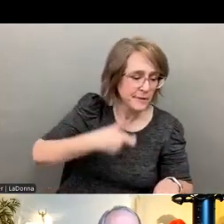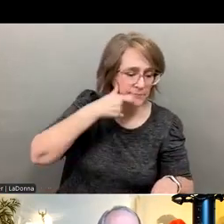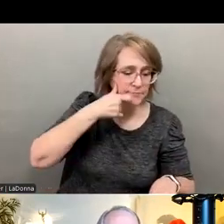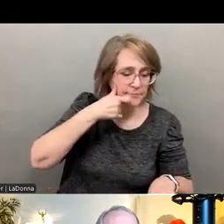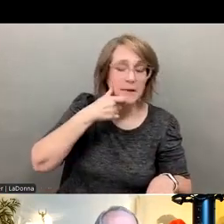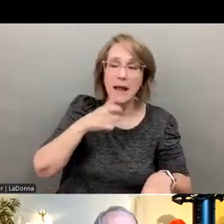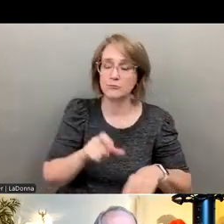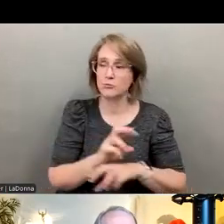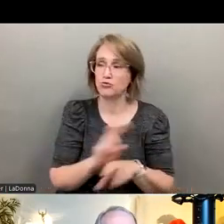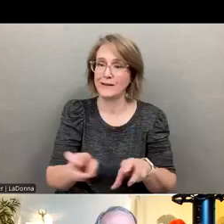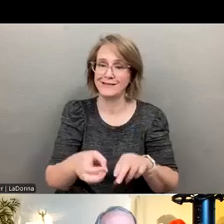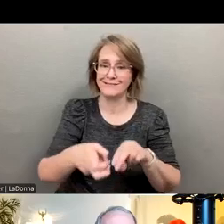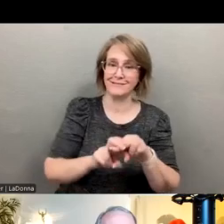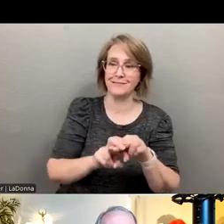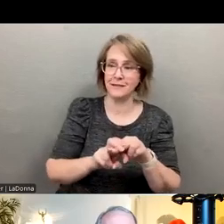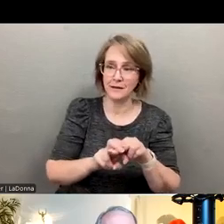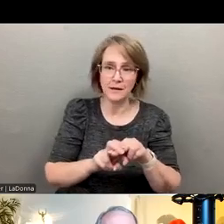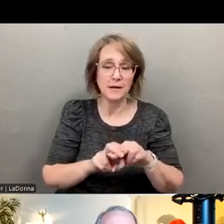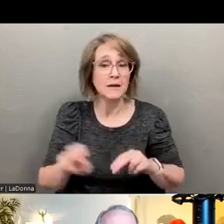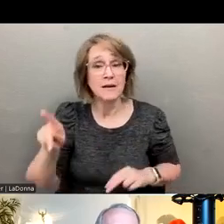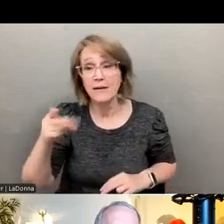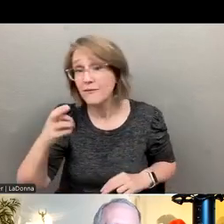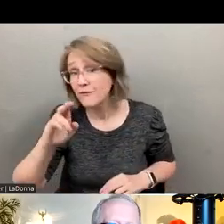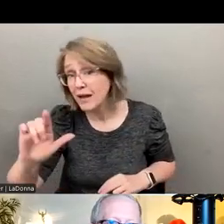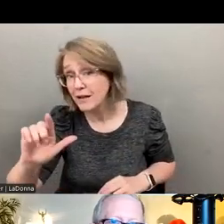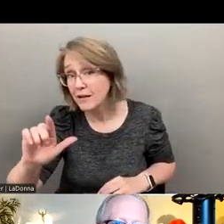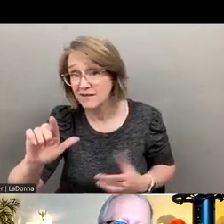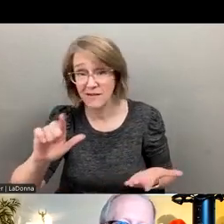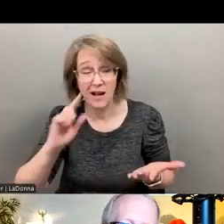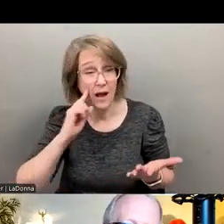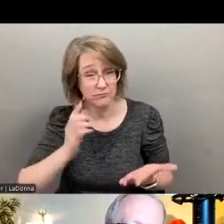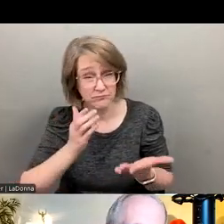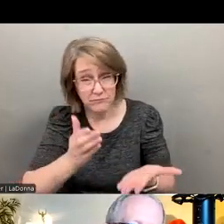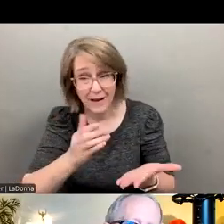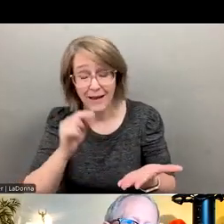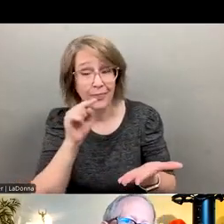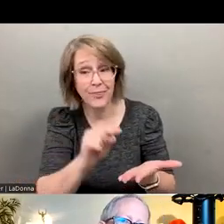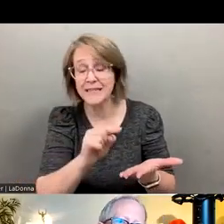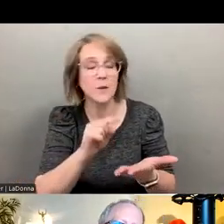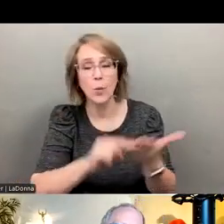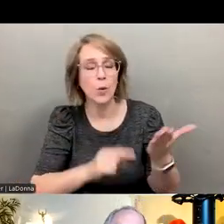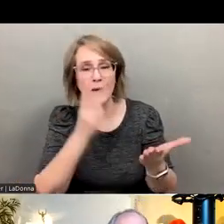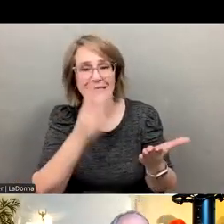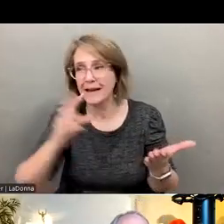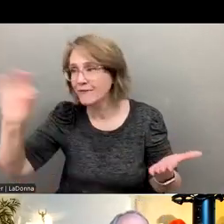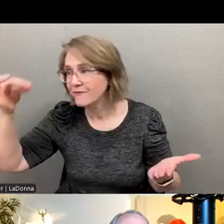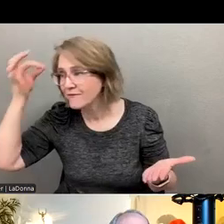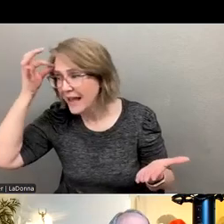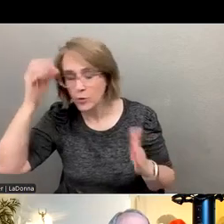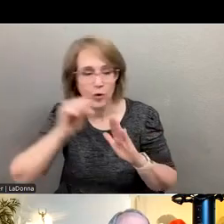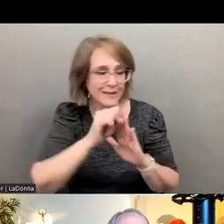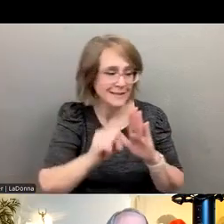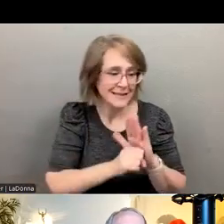has to be resourced and, and supported. And Phil, I think this unprecedented marriage we're seeing between federal and state